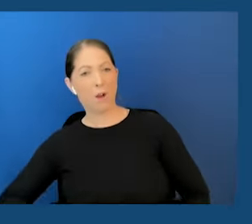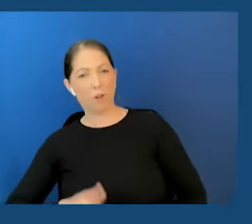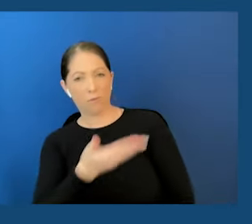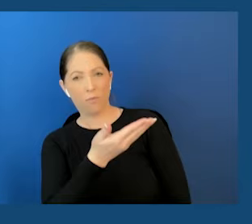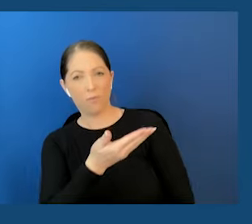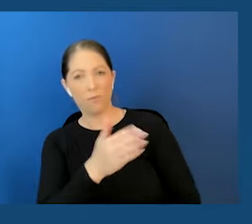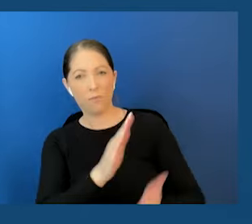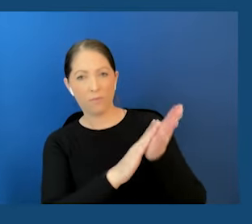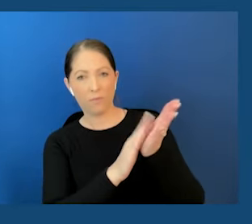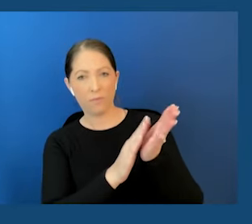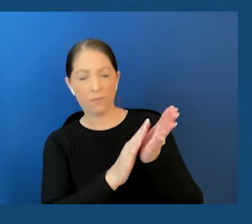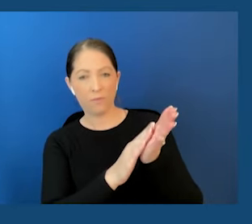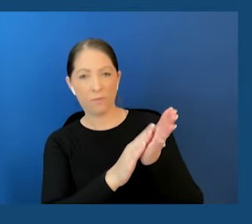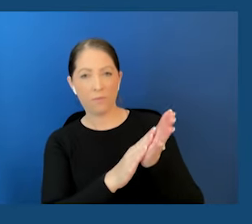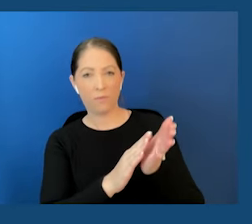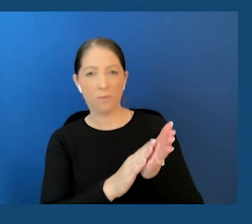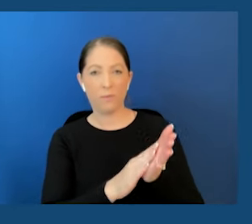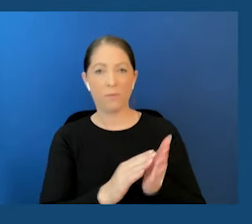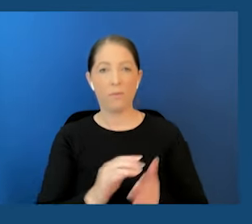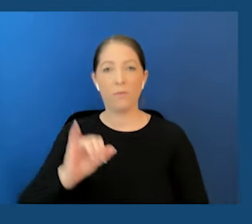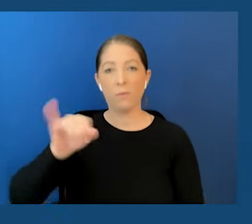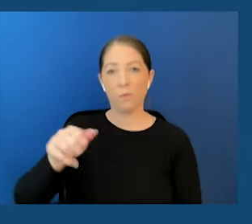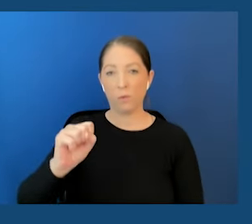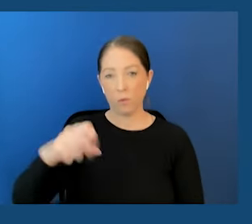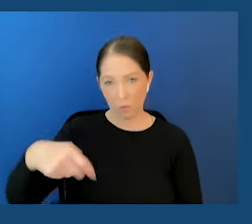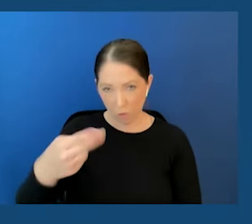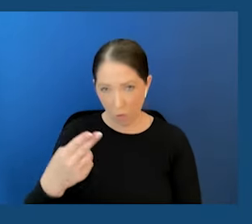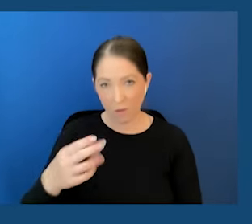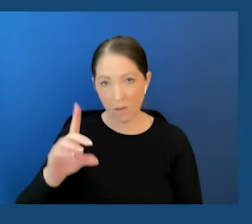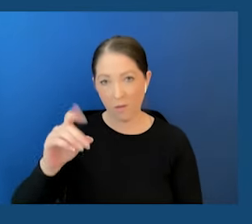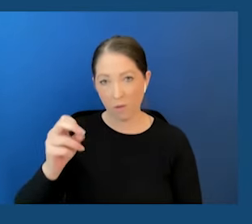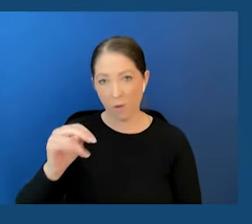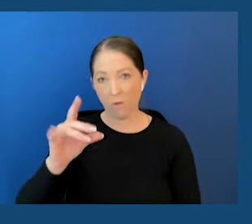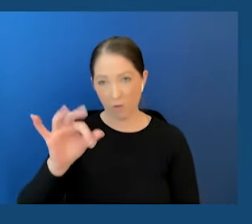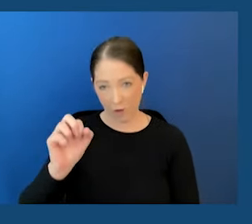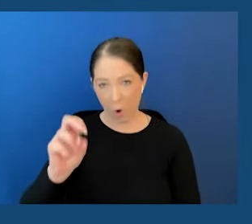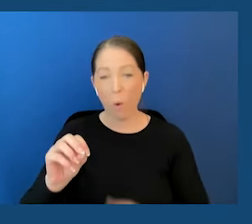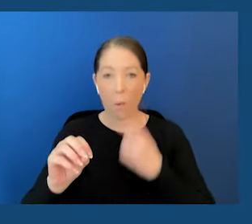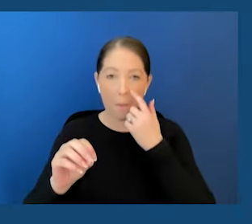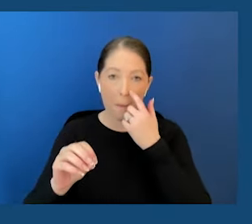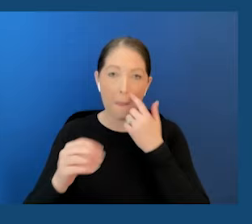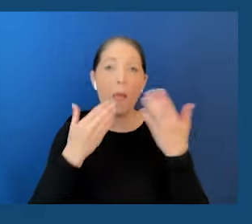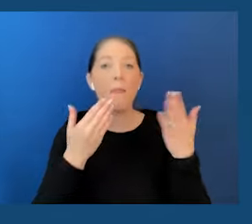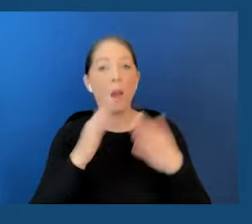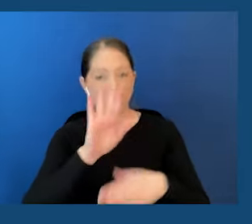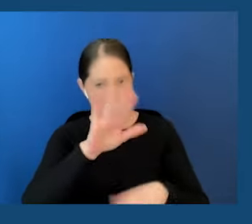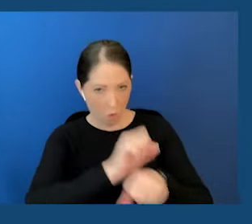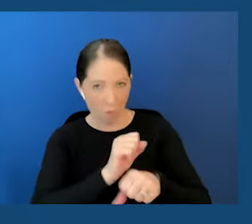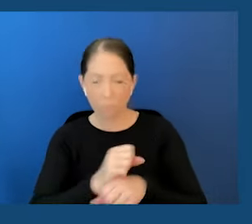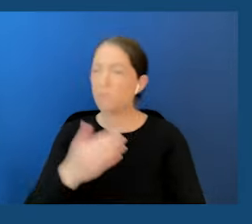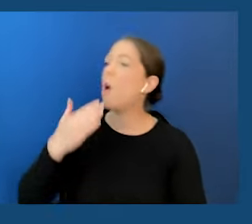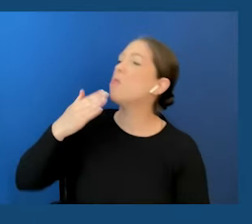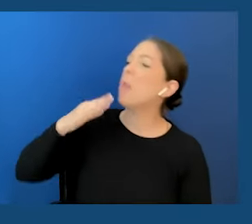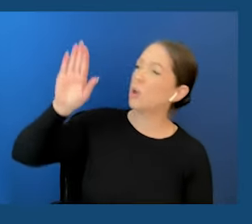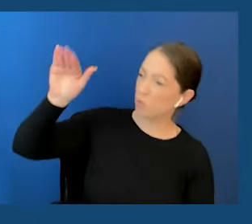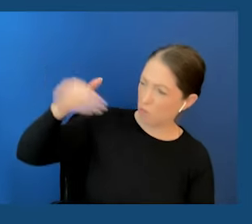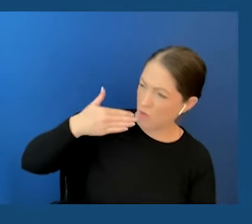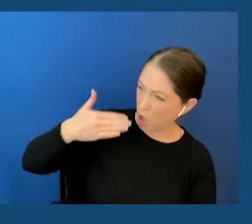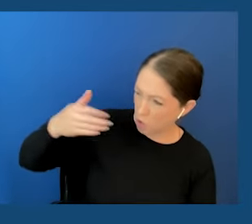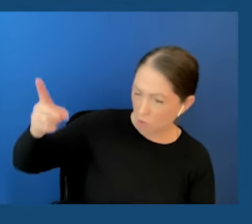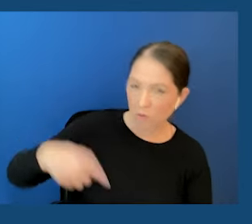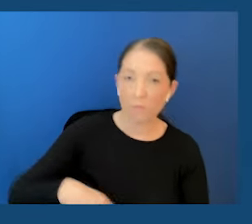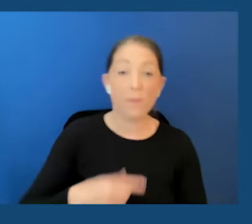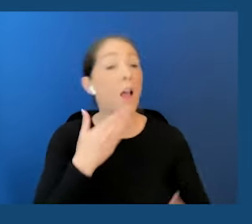D'Onofrio. D'Onofrio, I want to thank him for what you did. Thank you. And thank you for